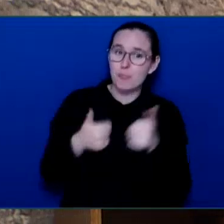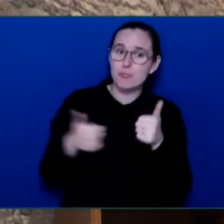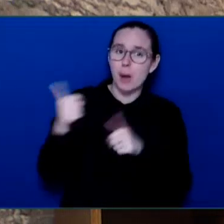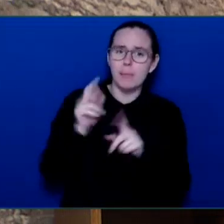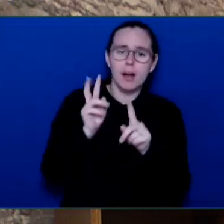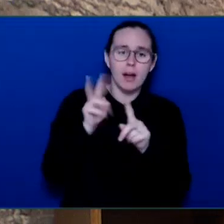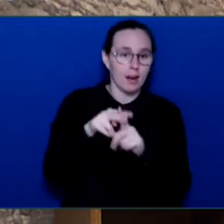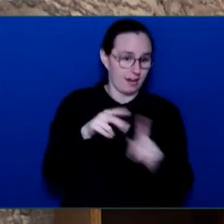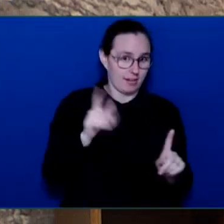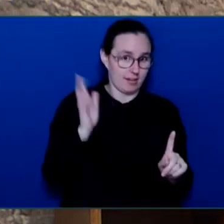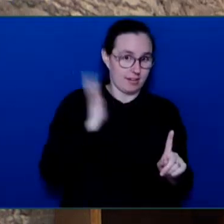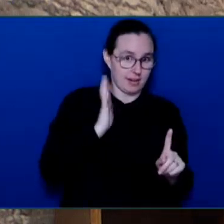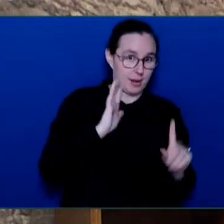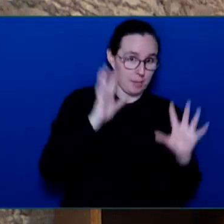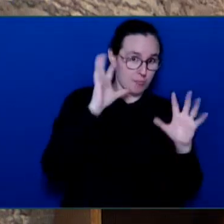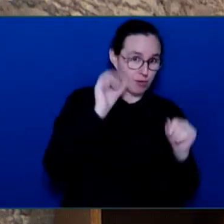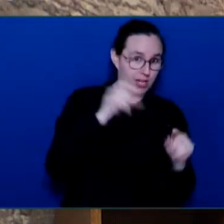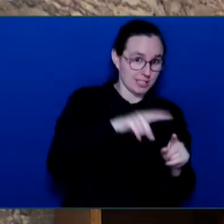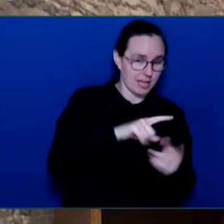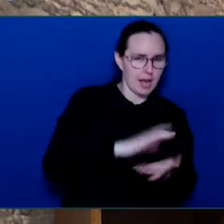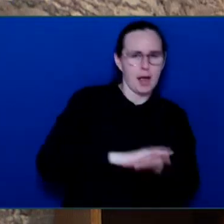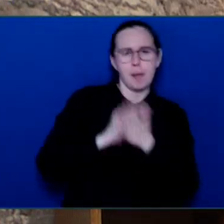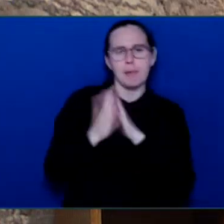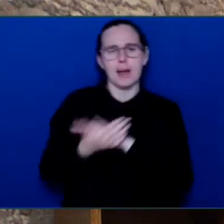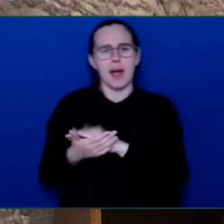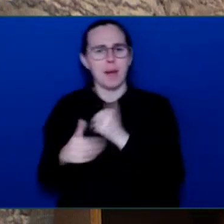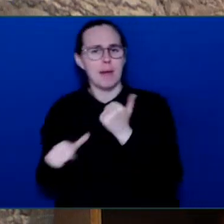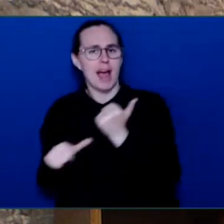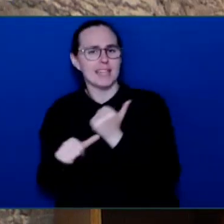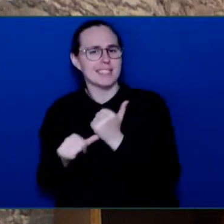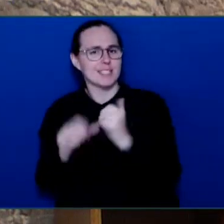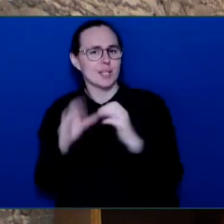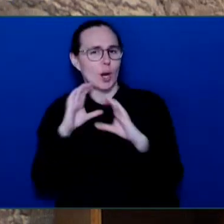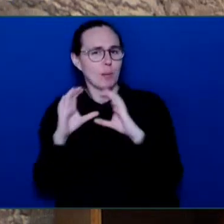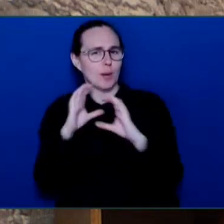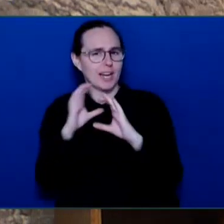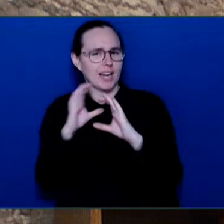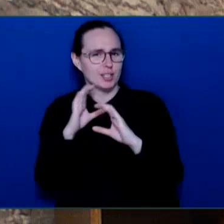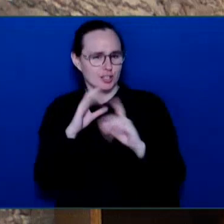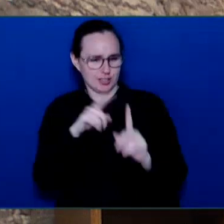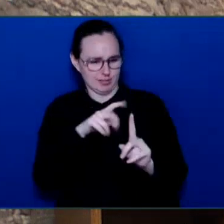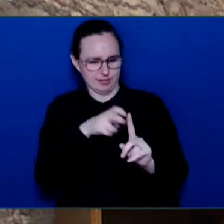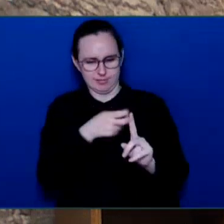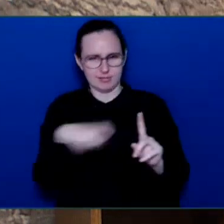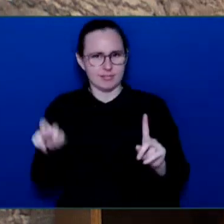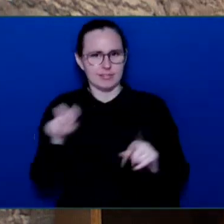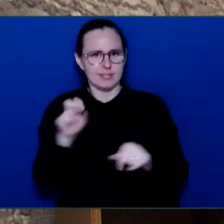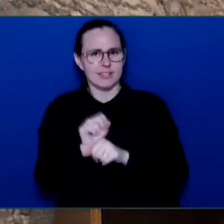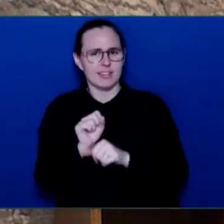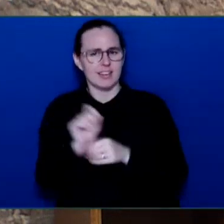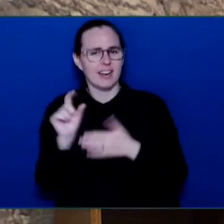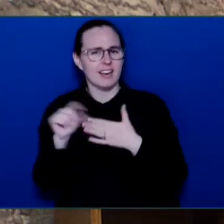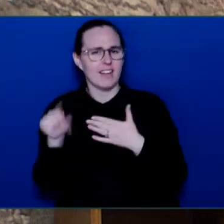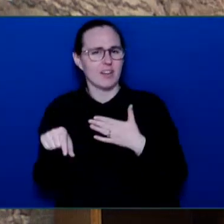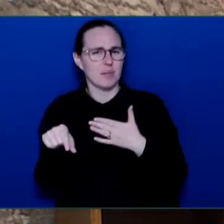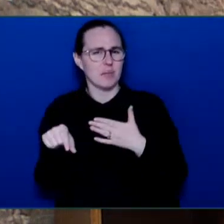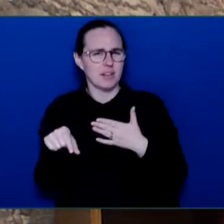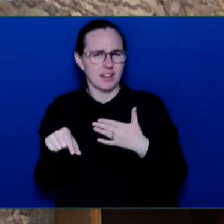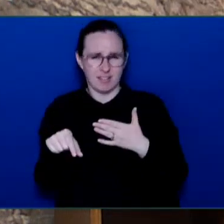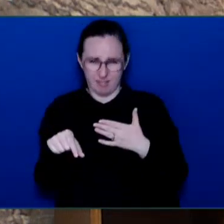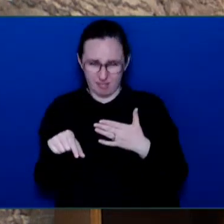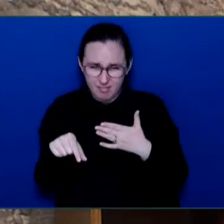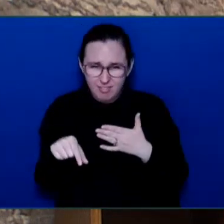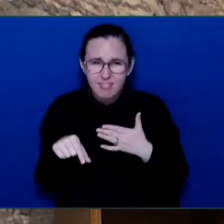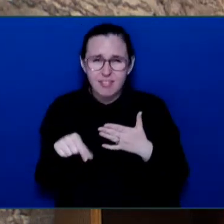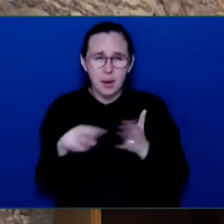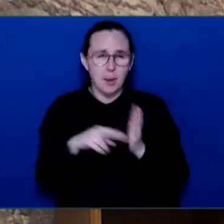Communications, has only increased the flow of taxpayer money for high-gloss Cost BC propaganda. This blatant